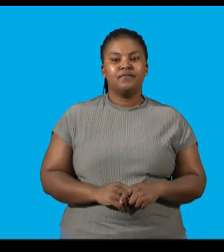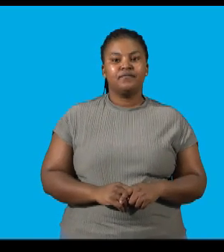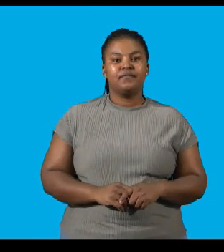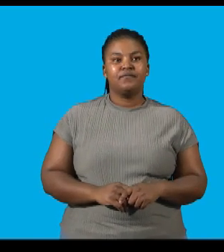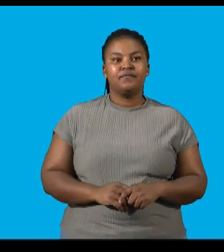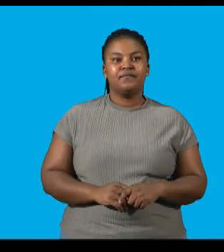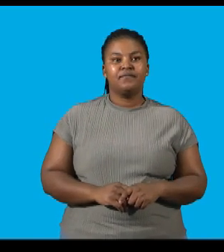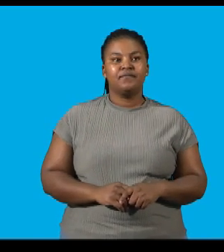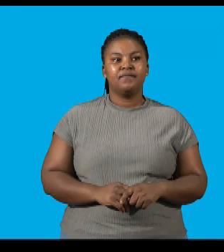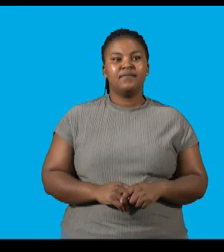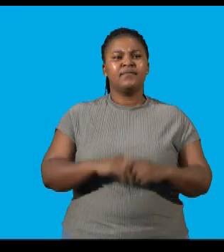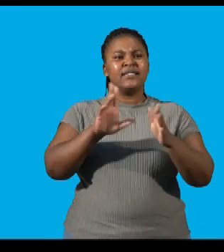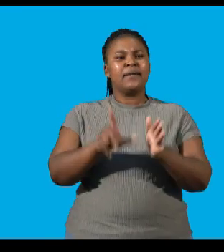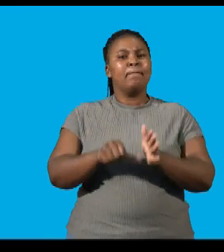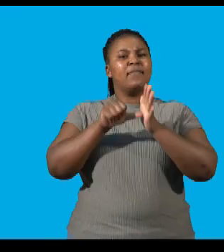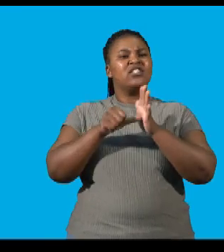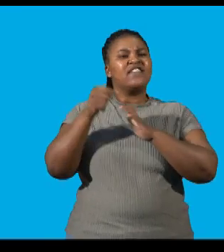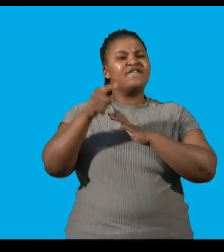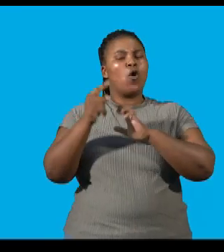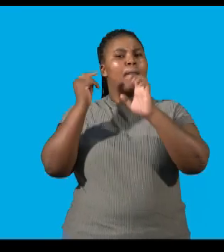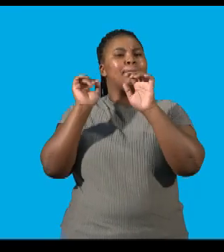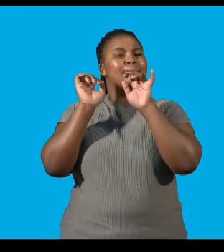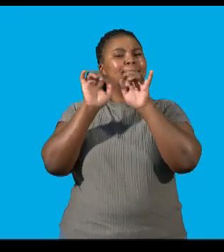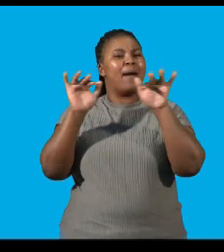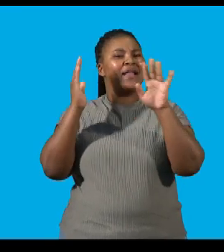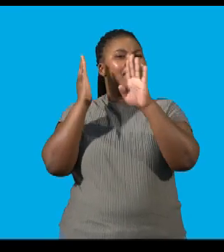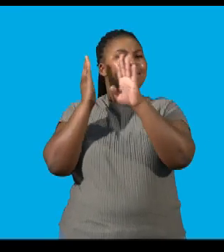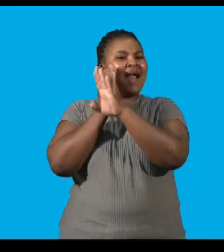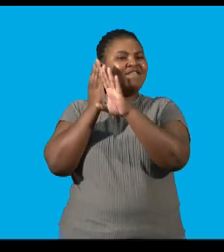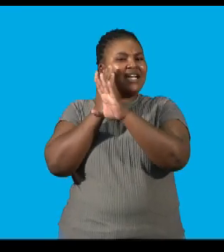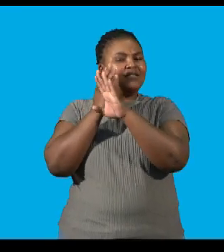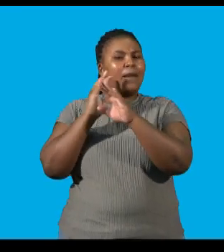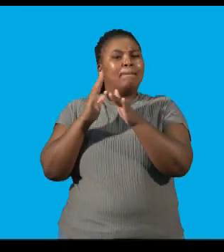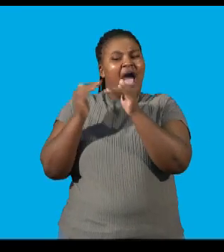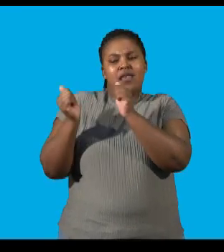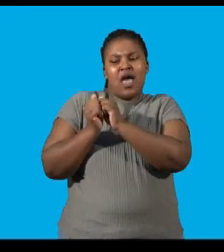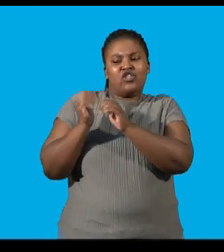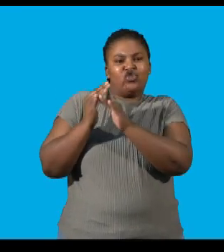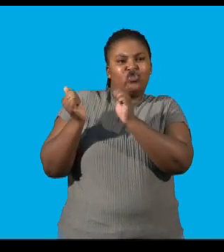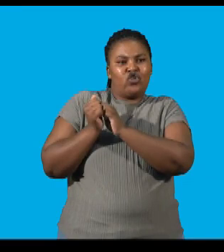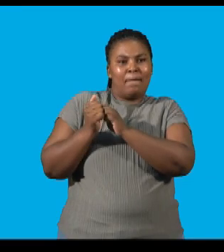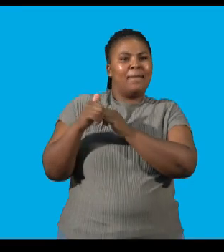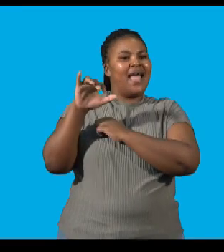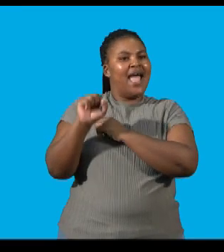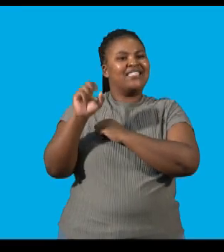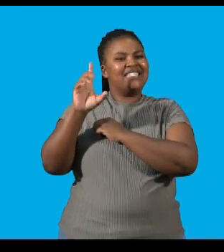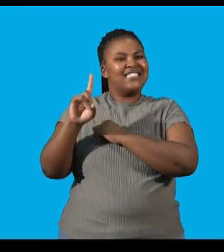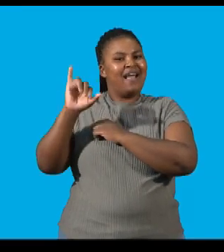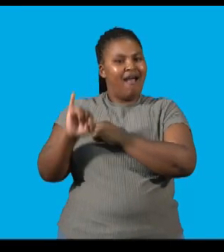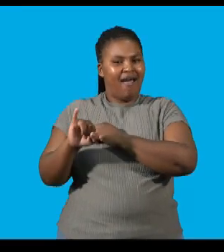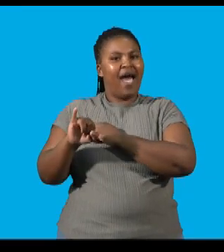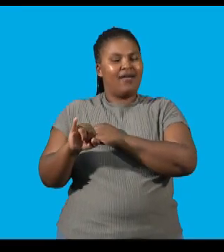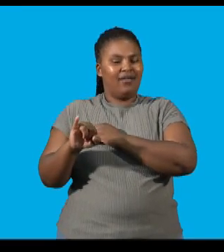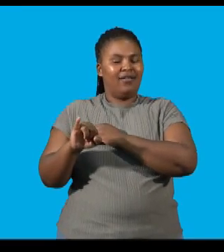Number 5, explain the importance of public-private partnerships in spatial